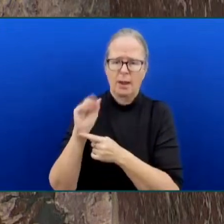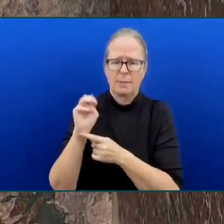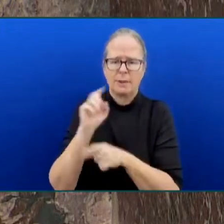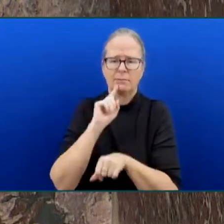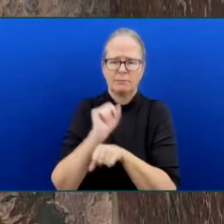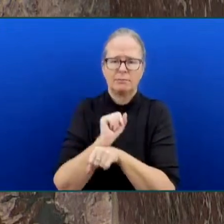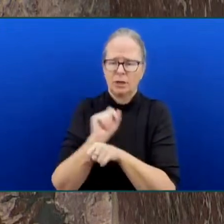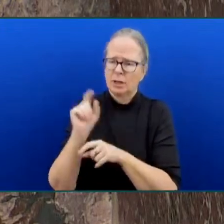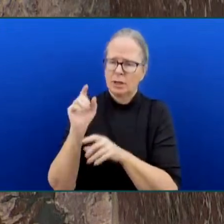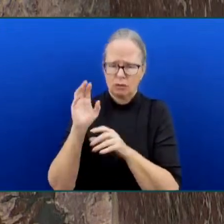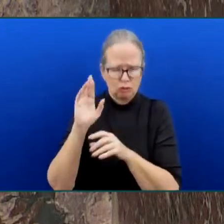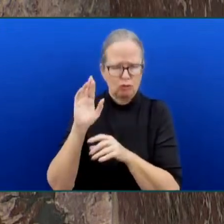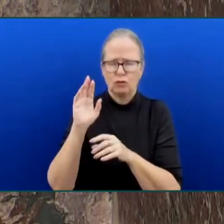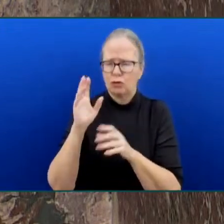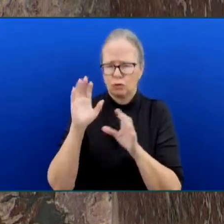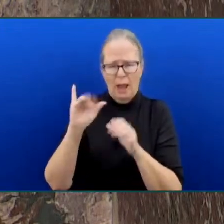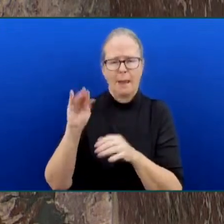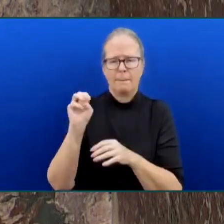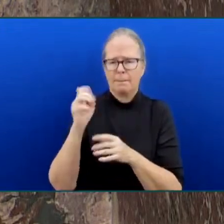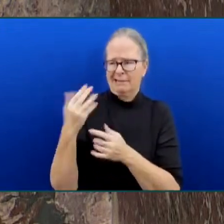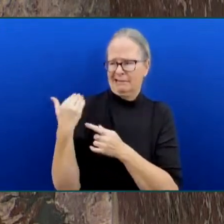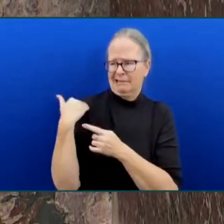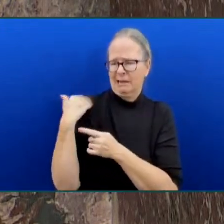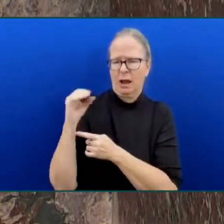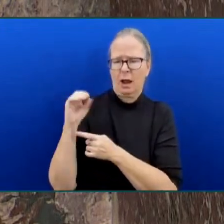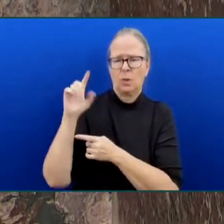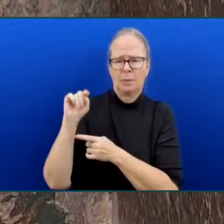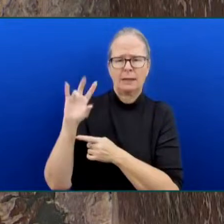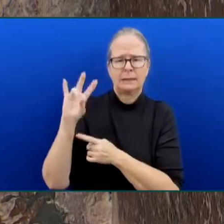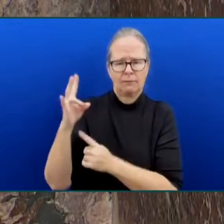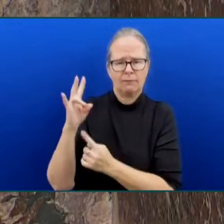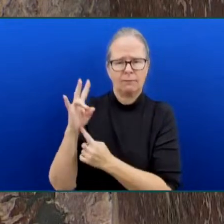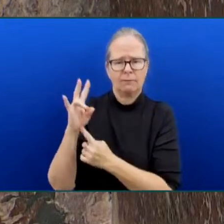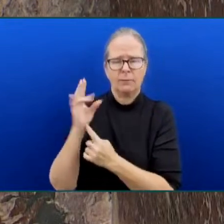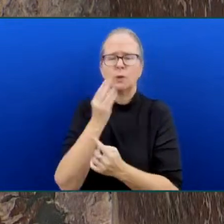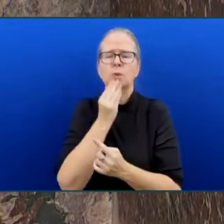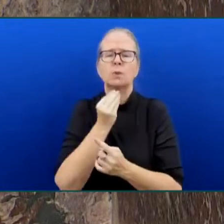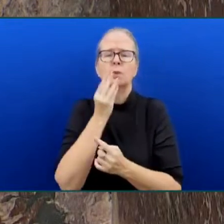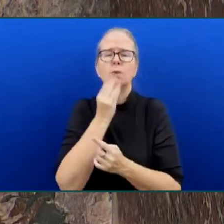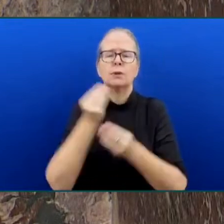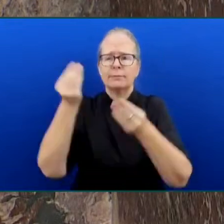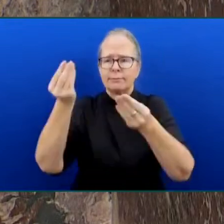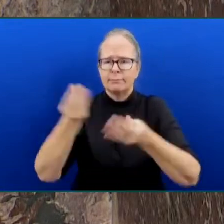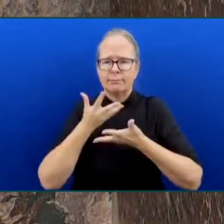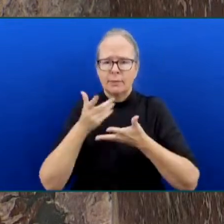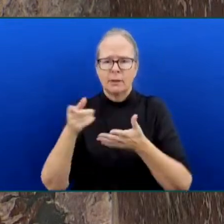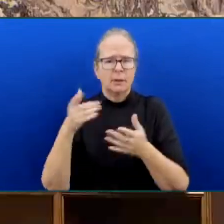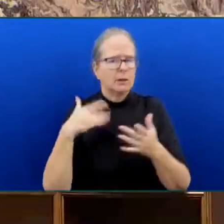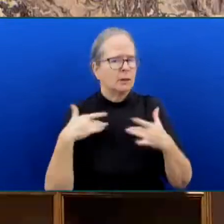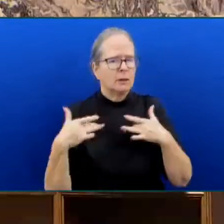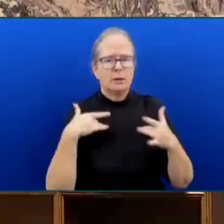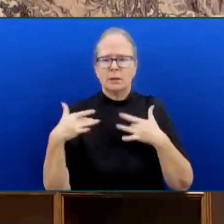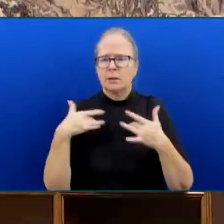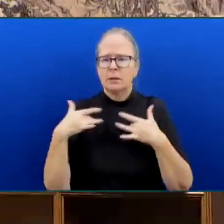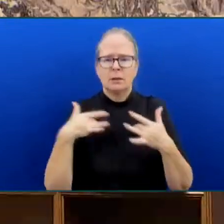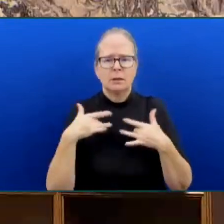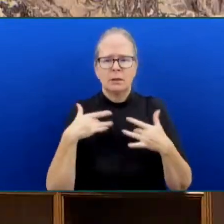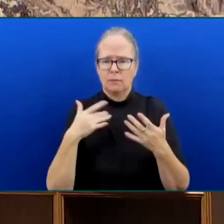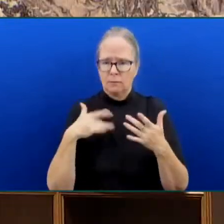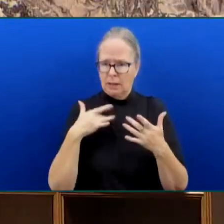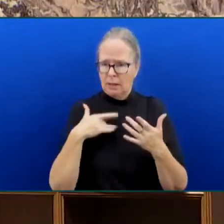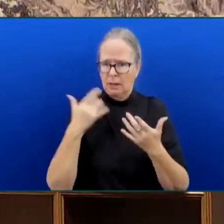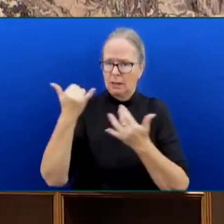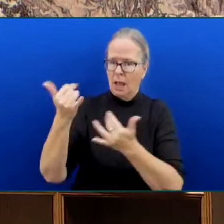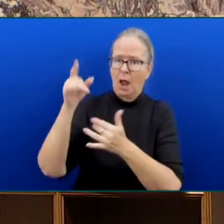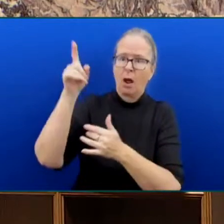of the Jewish community have expressed to me their fears and how they feel betrayed and very alone in the world right now.